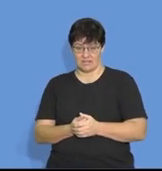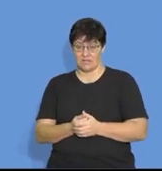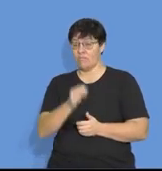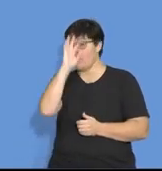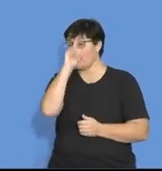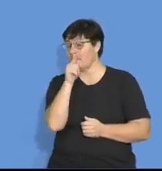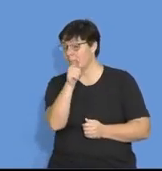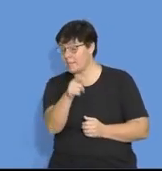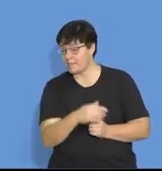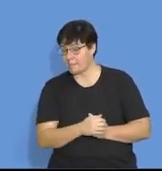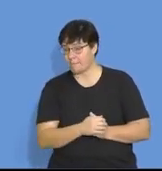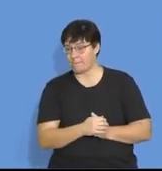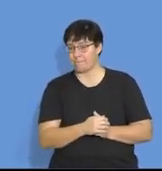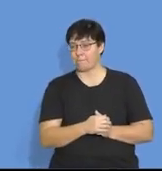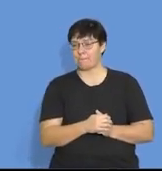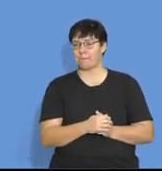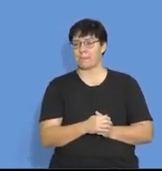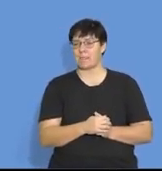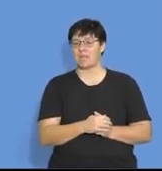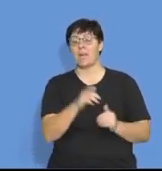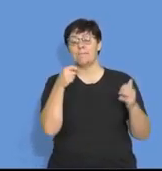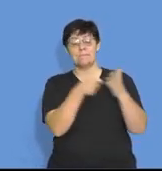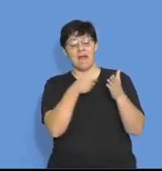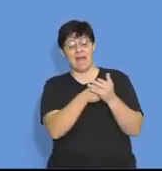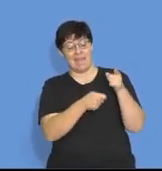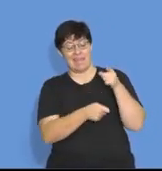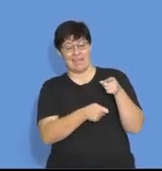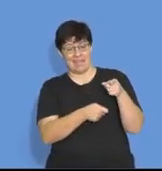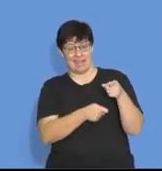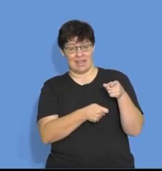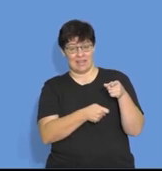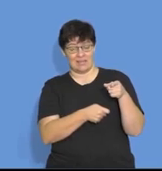else. This purchases figure here,